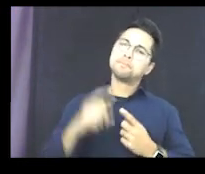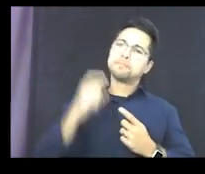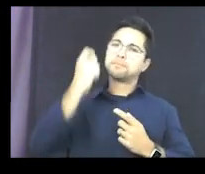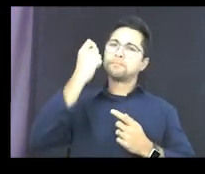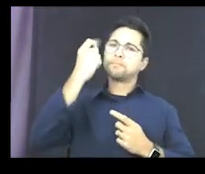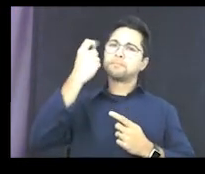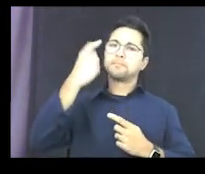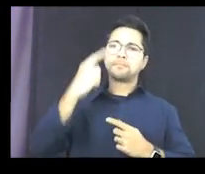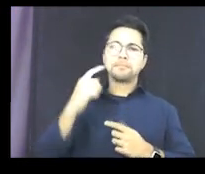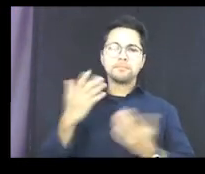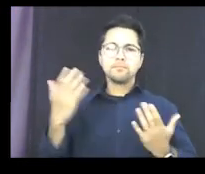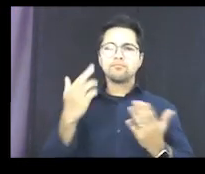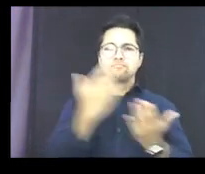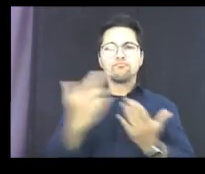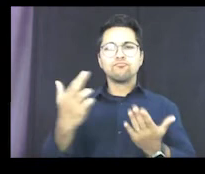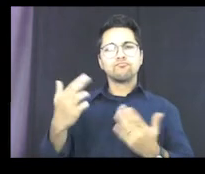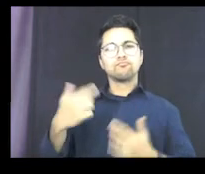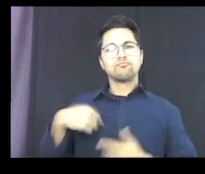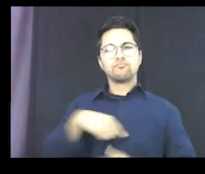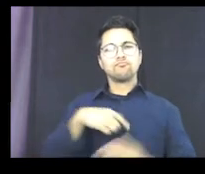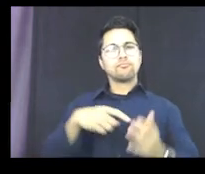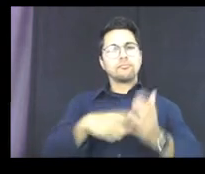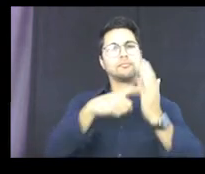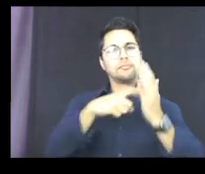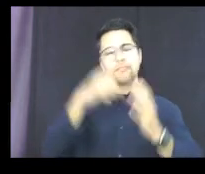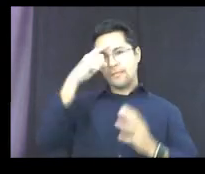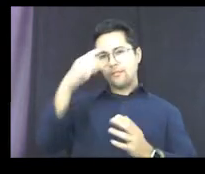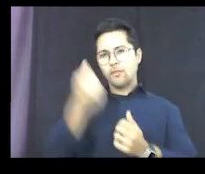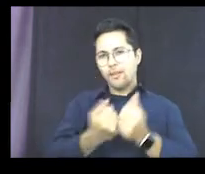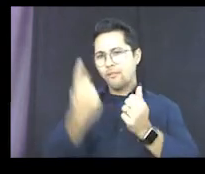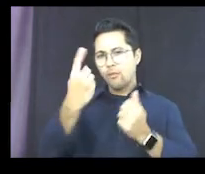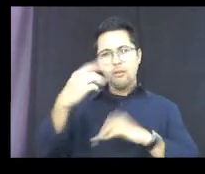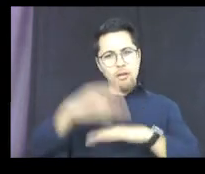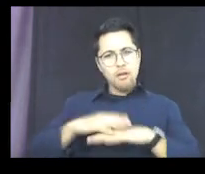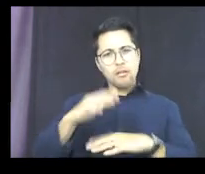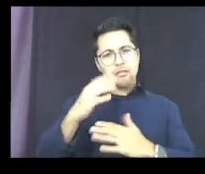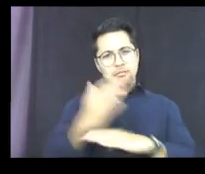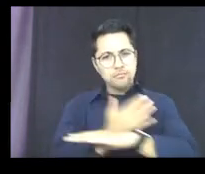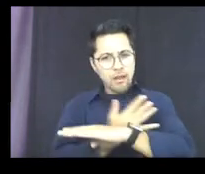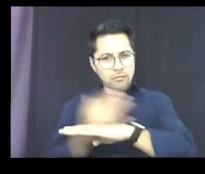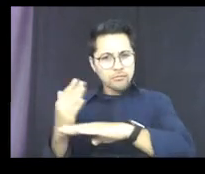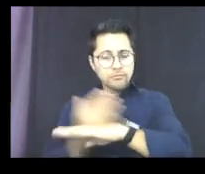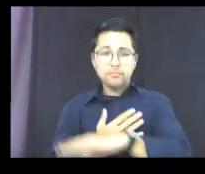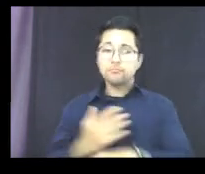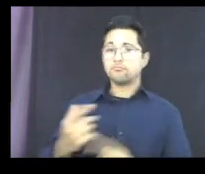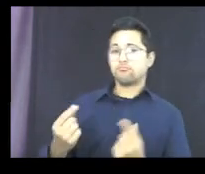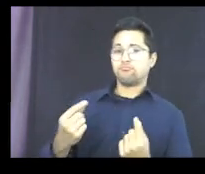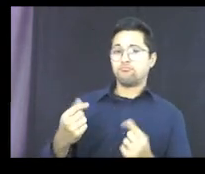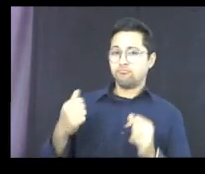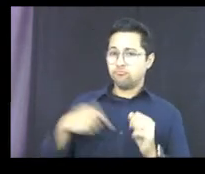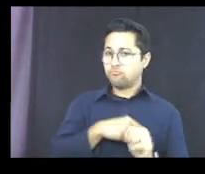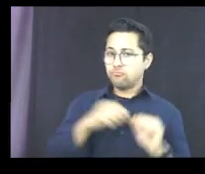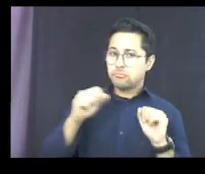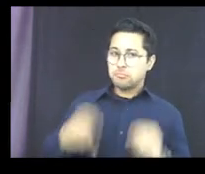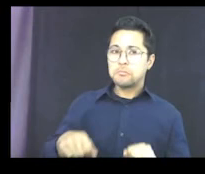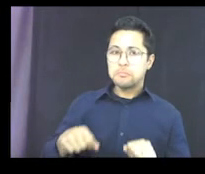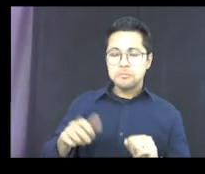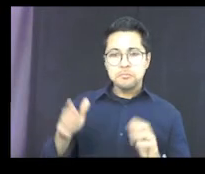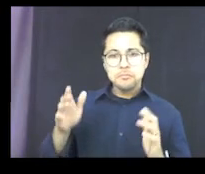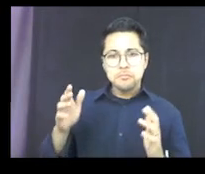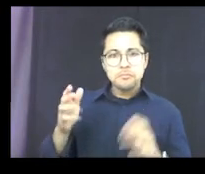understand what resources perhaps are needed for everyone on the spectrum, so we are able to